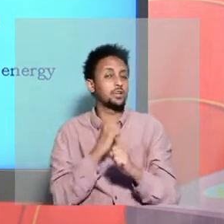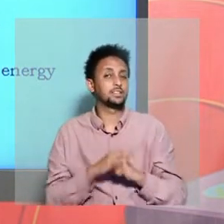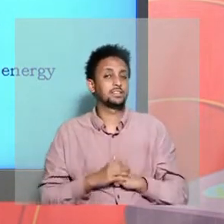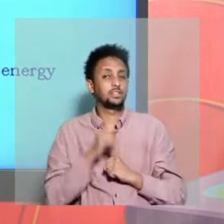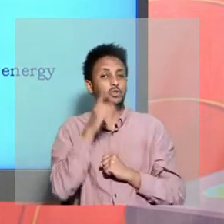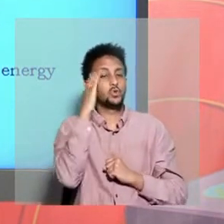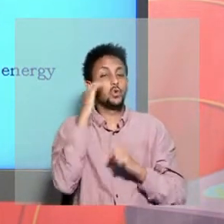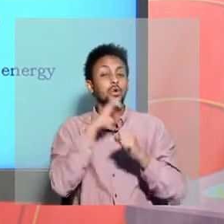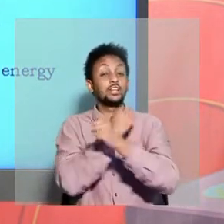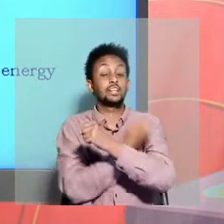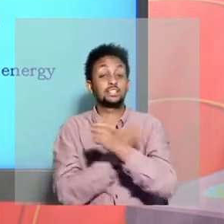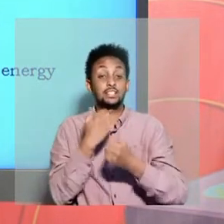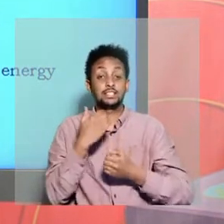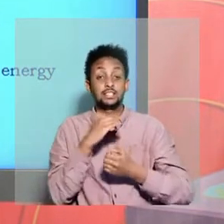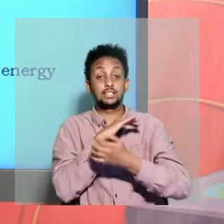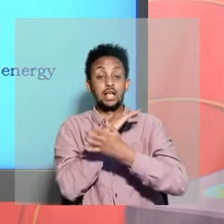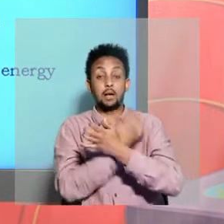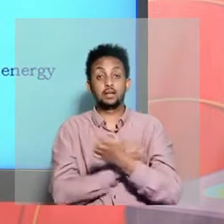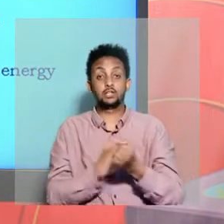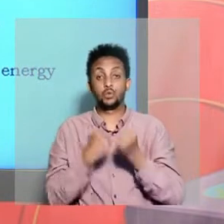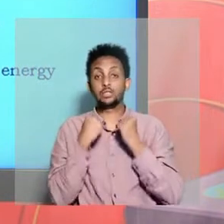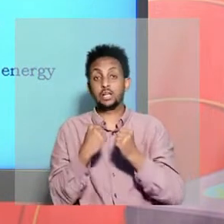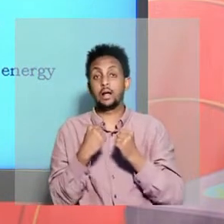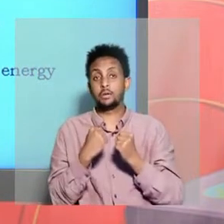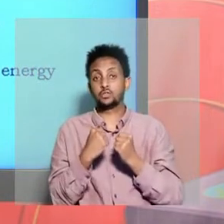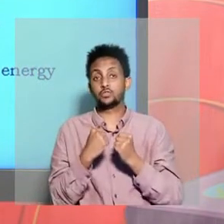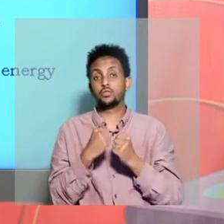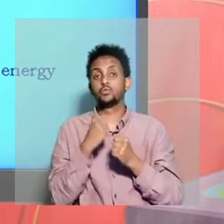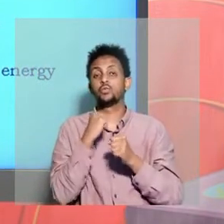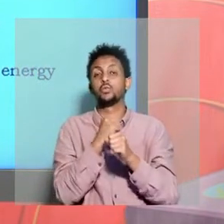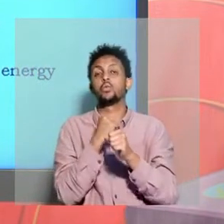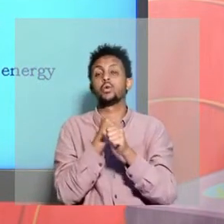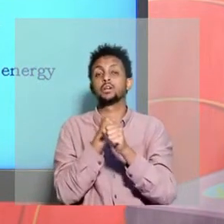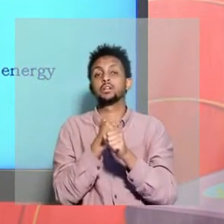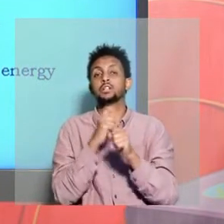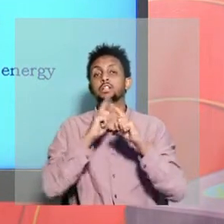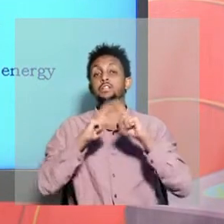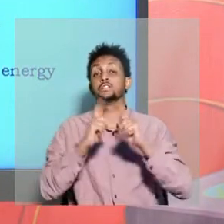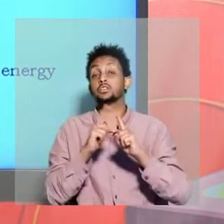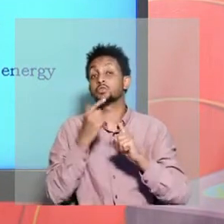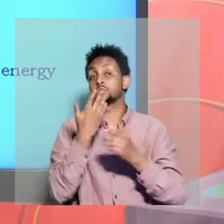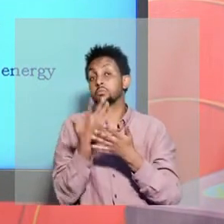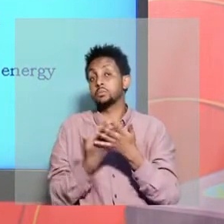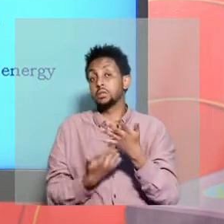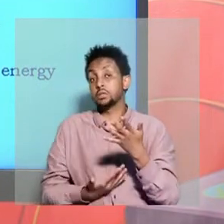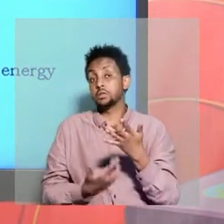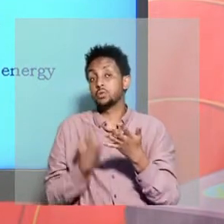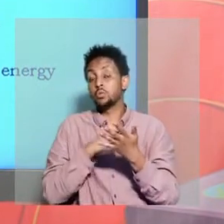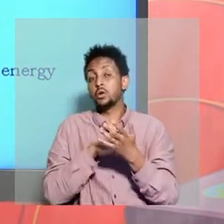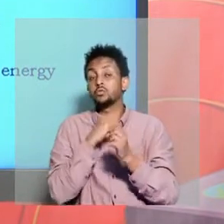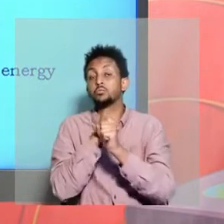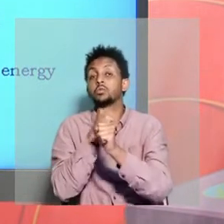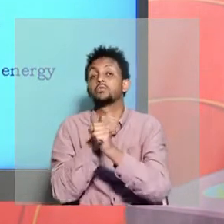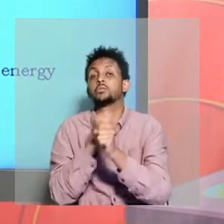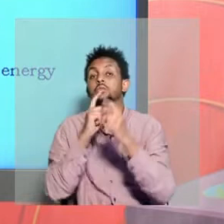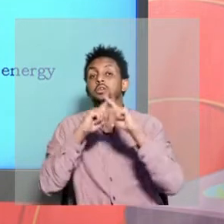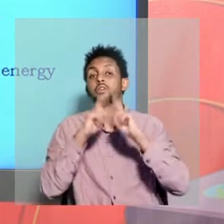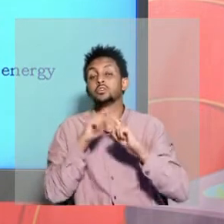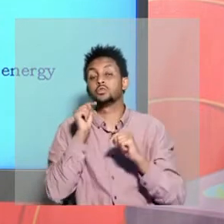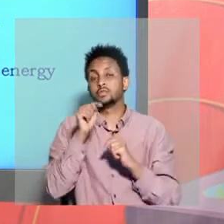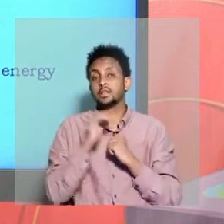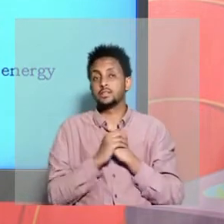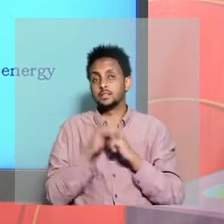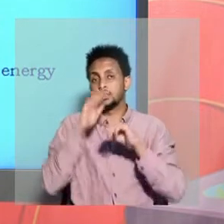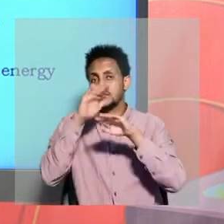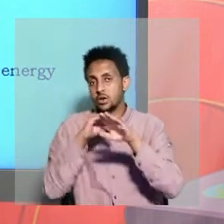We know that energy is the ability or the capacity to do work. So in this case, the difference of something enables us to perform work, and the difference of that